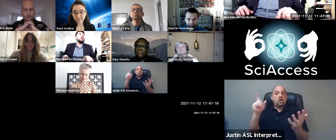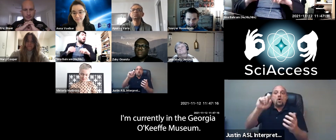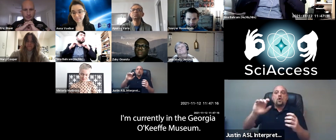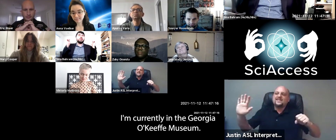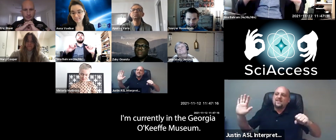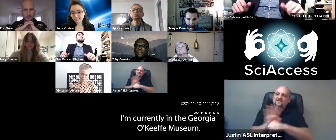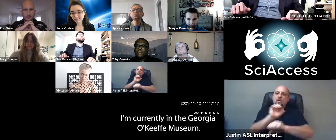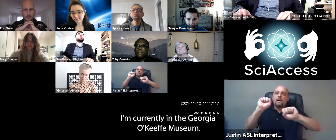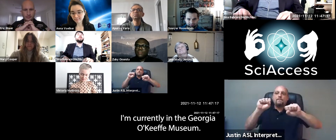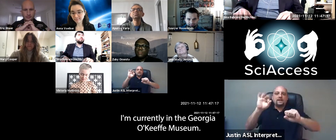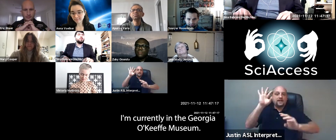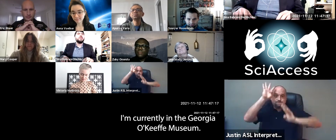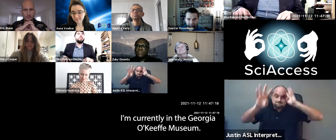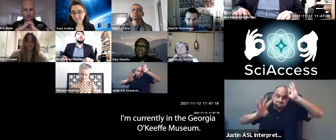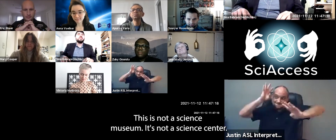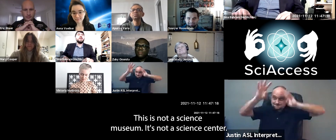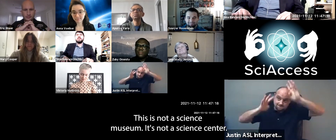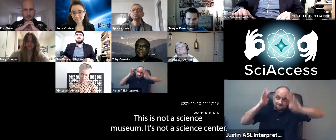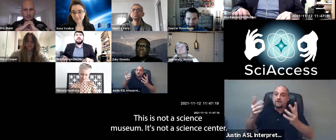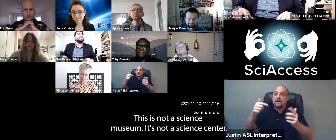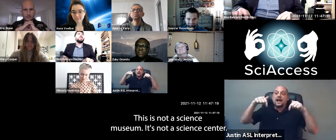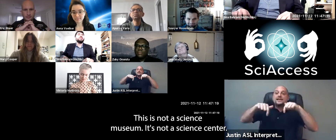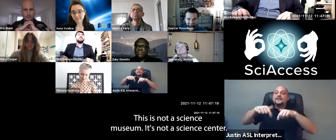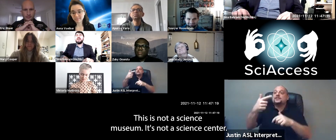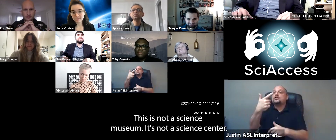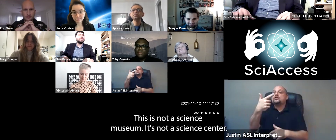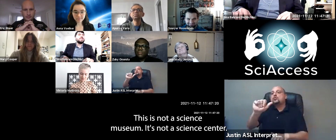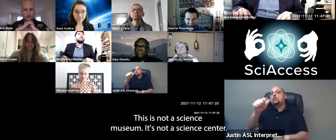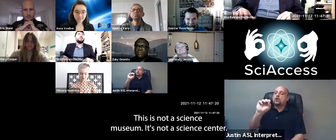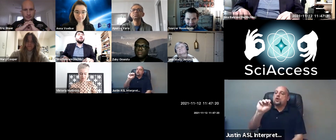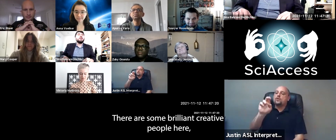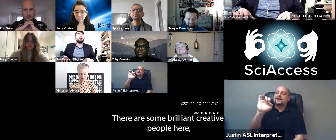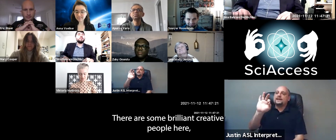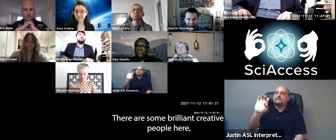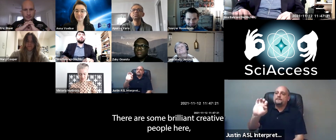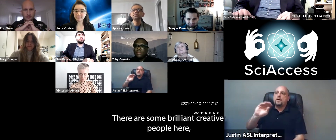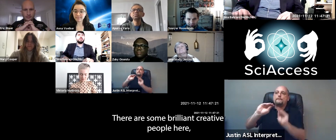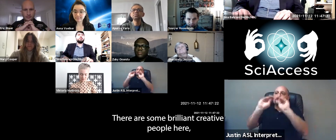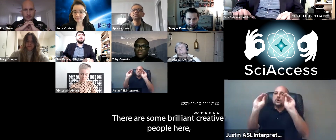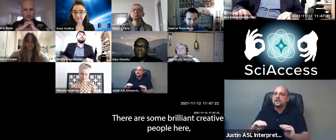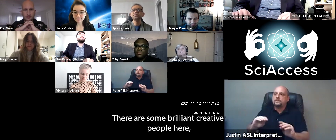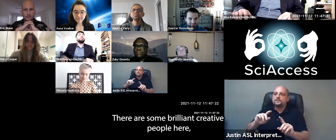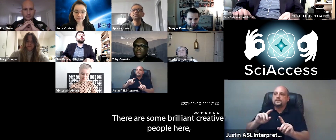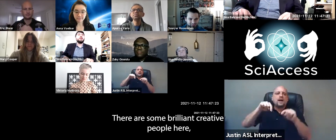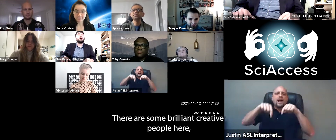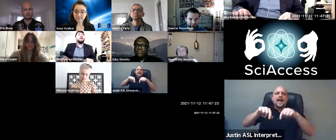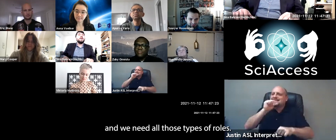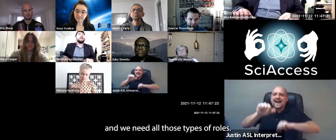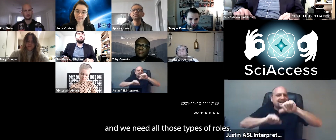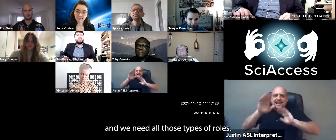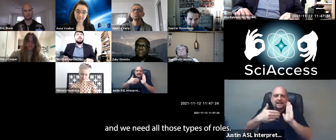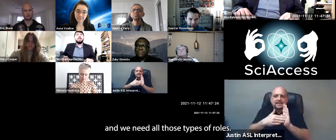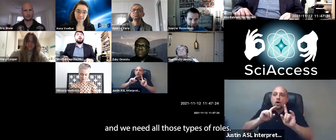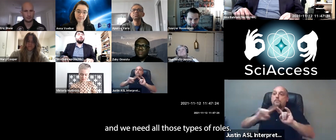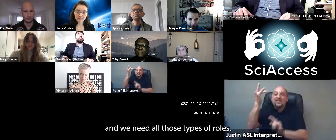we're in. I'm currently in the Georgia O'Keeffe Museum. This is not a science museum. It's not a science center. There are some brilliant creative people here.